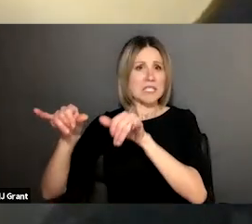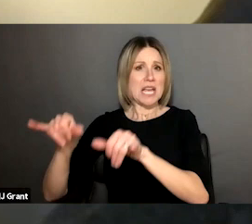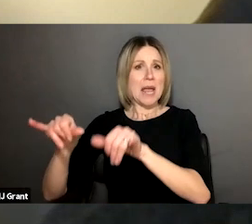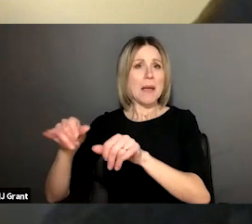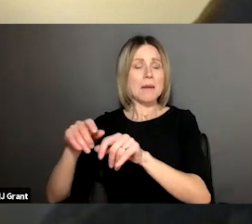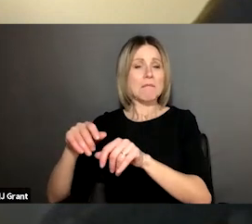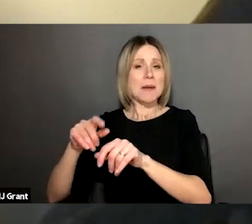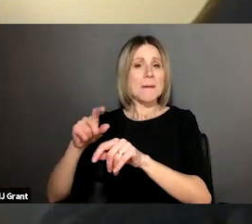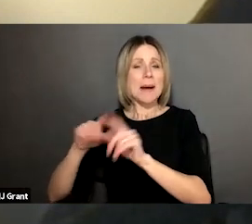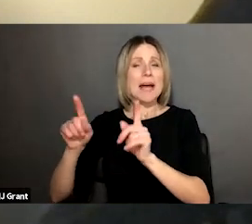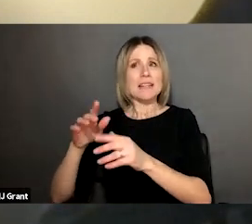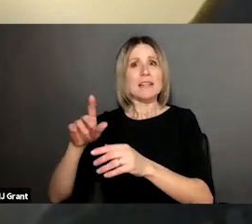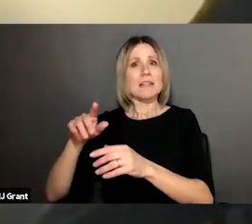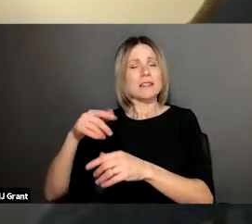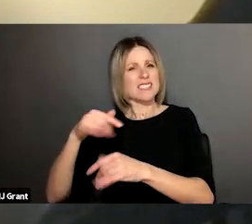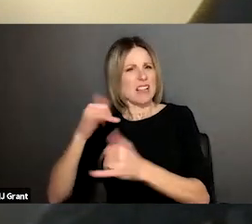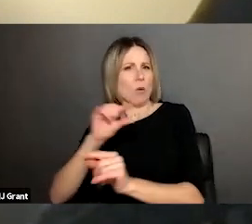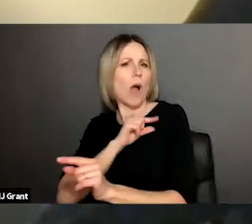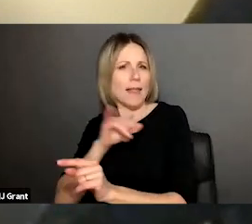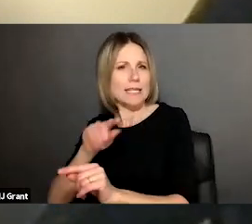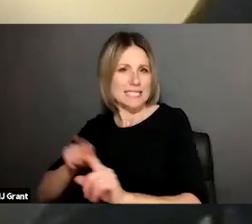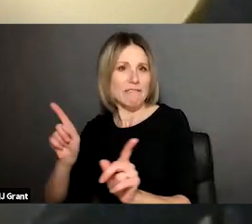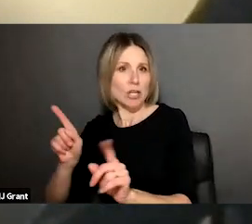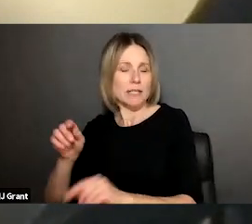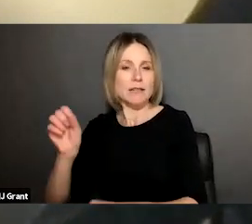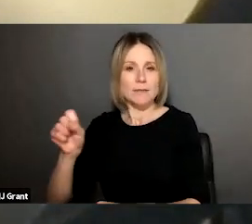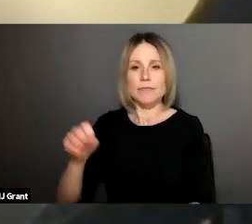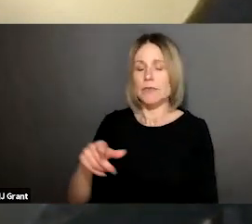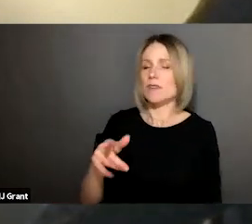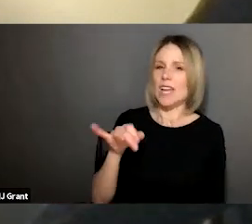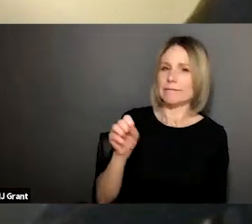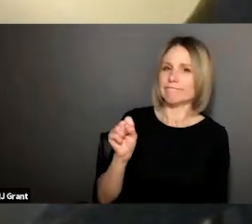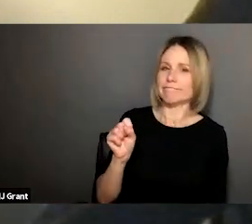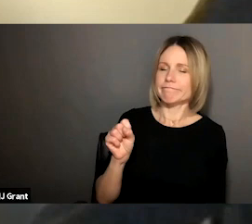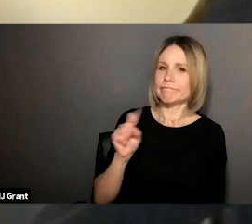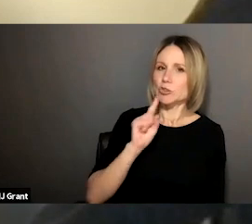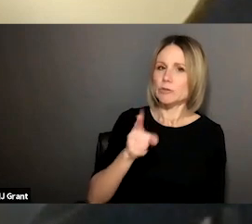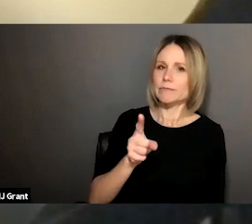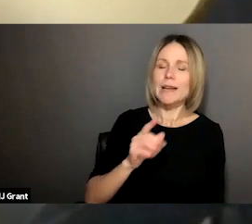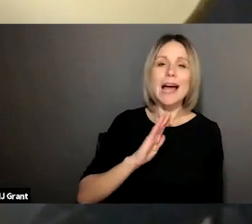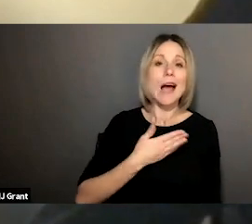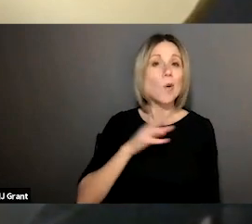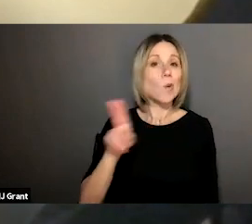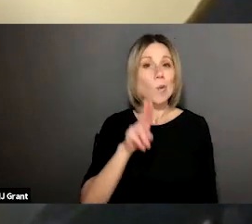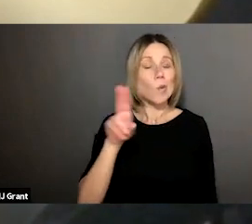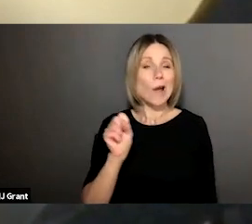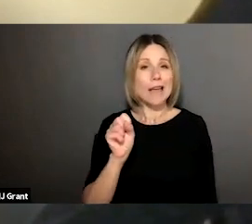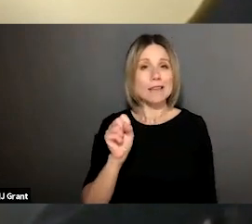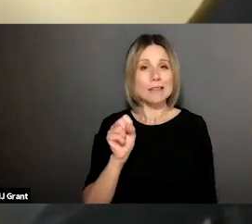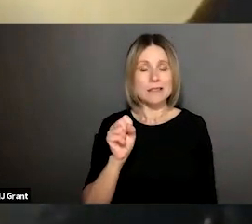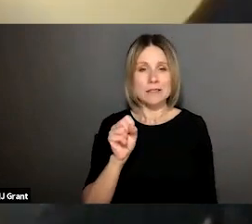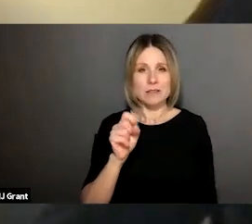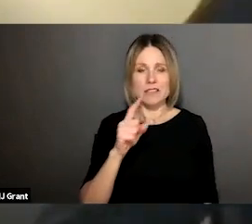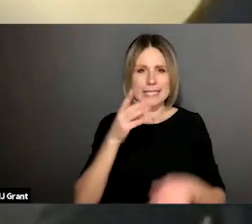I think that's totally true. I mean, look, we live in a deeply divided nation, and we're divided politically